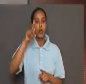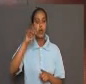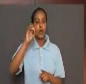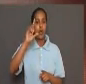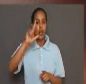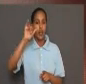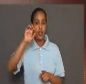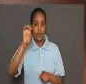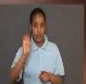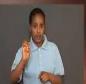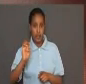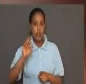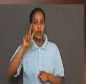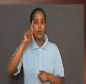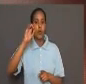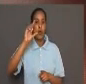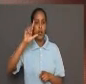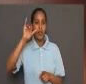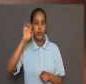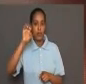polyethylene, polypropylene,